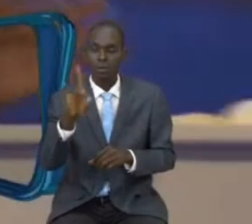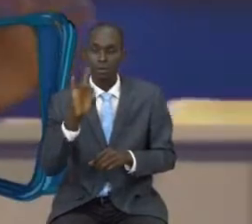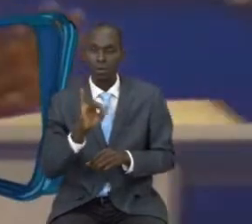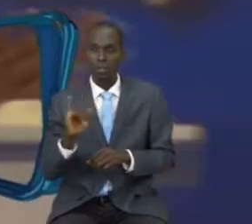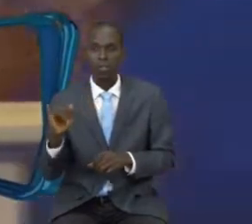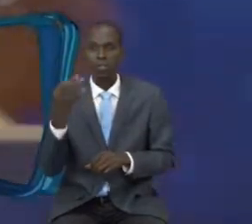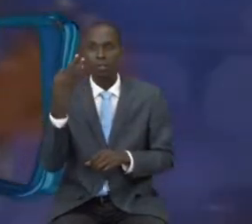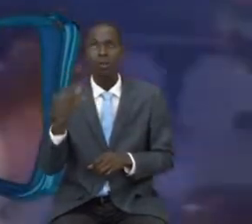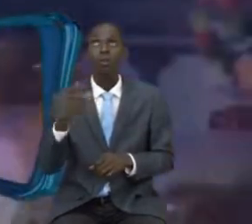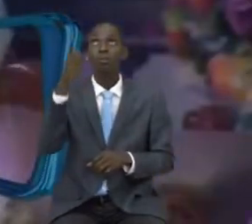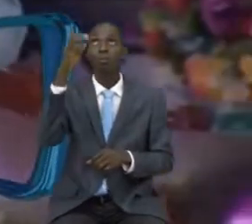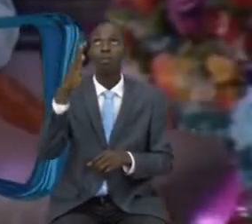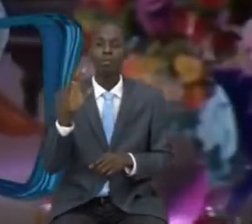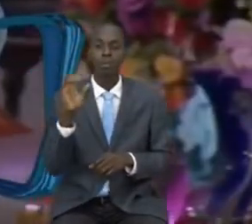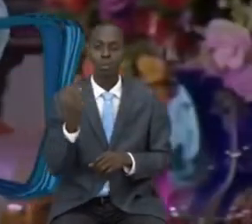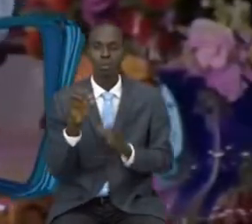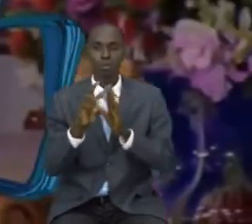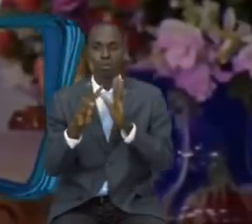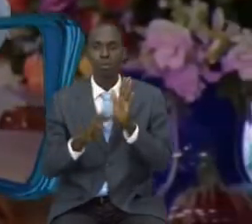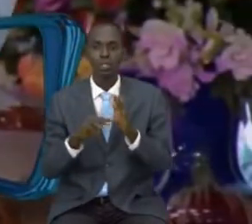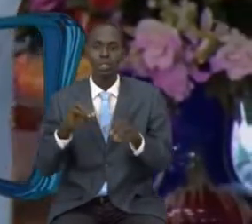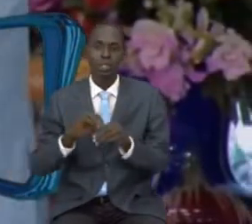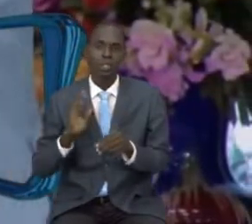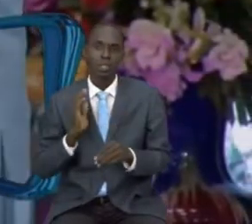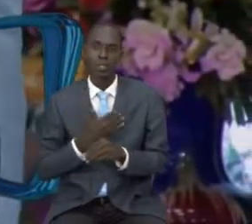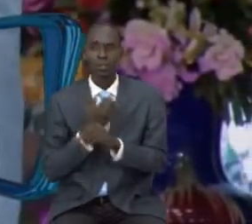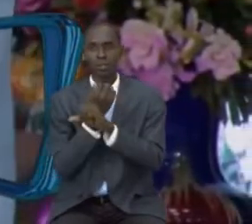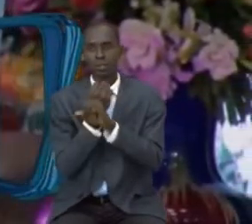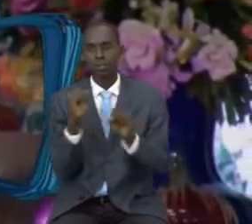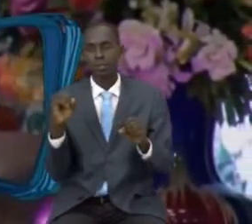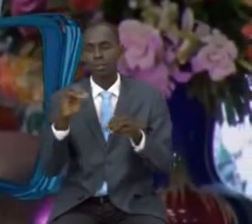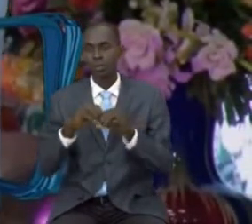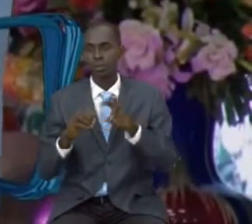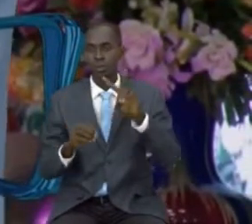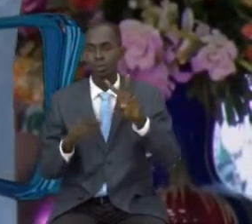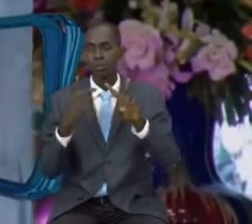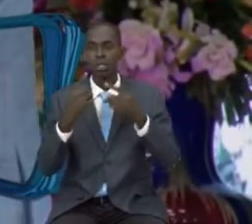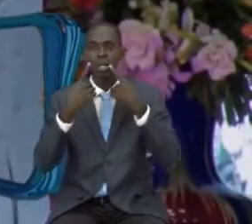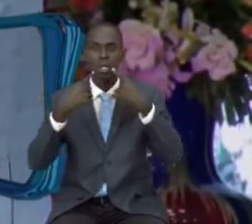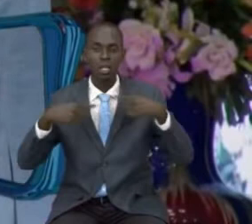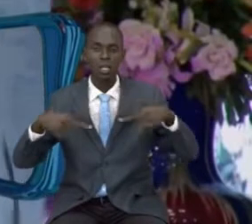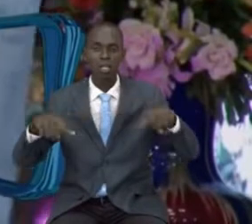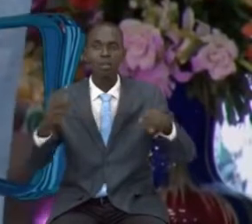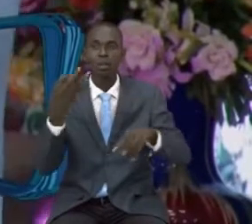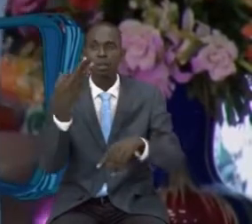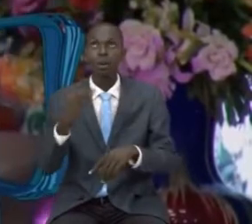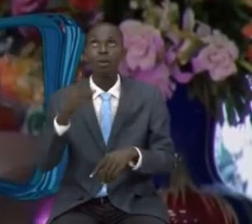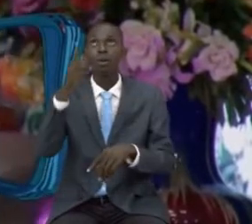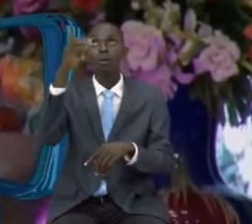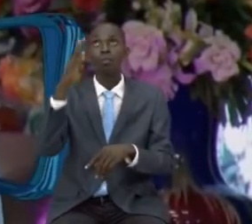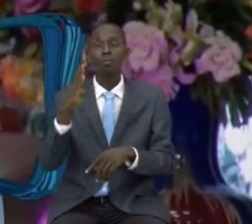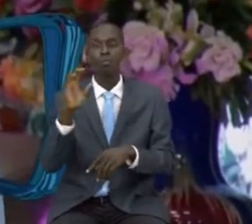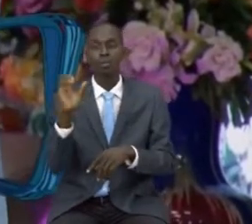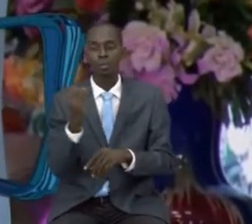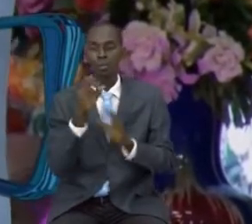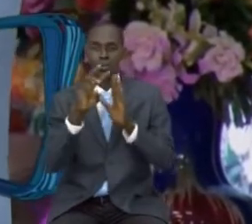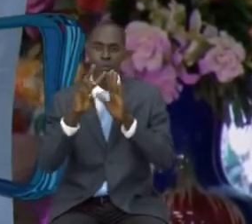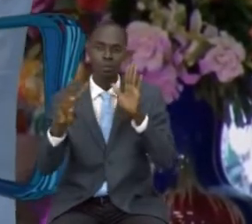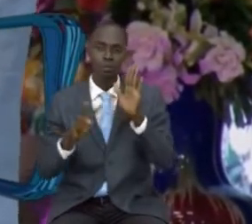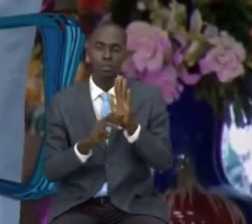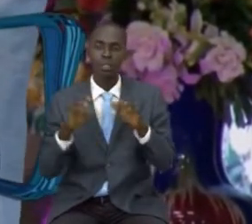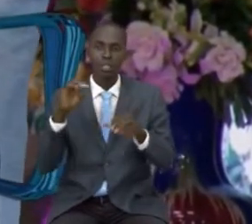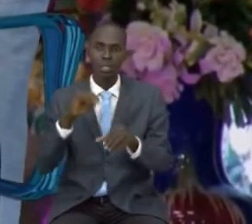God's will for our salvation. Number two, the declaration of God's will